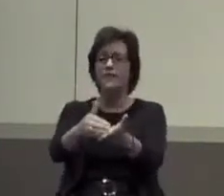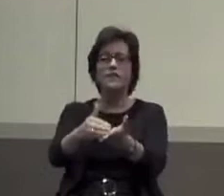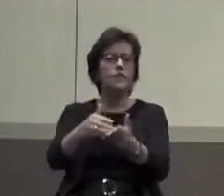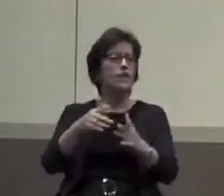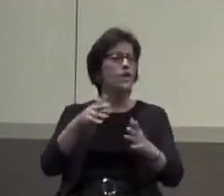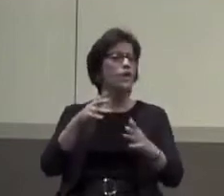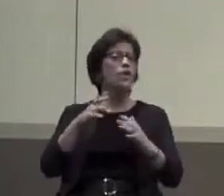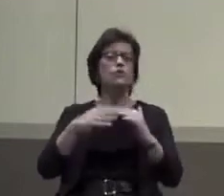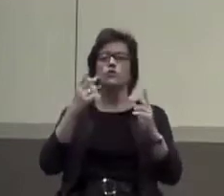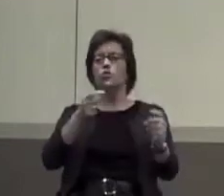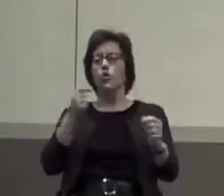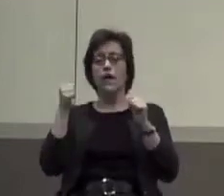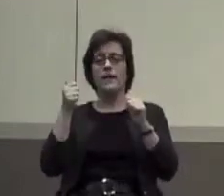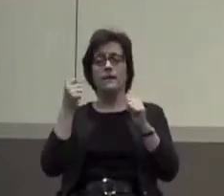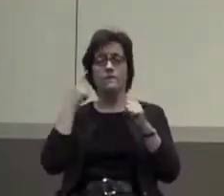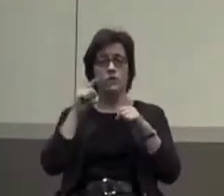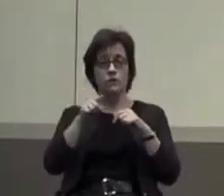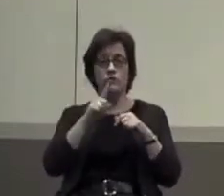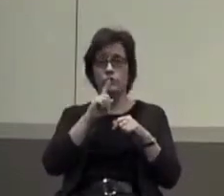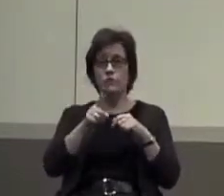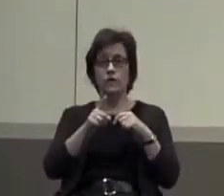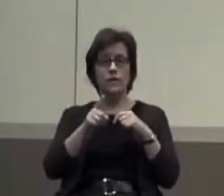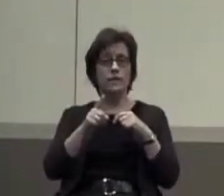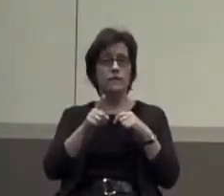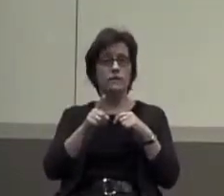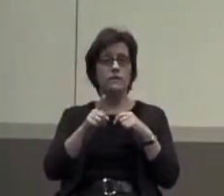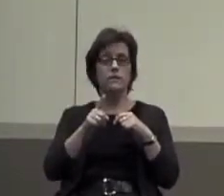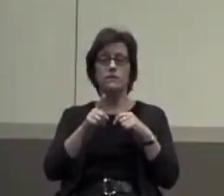you to really